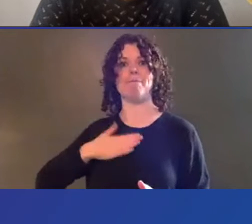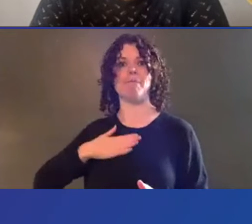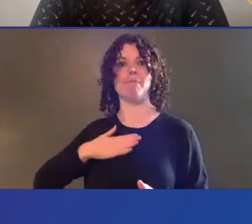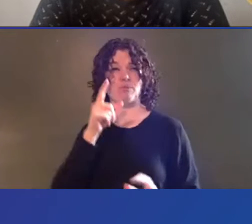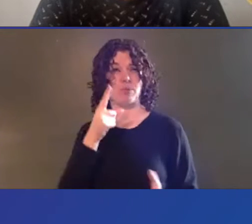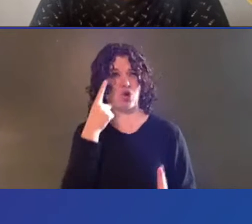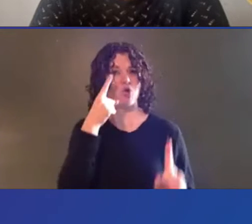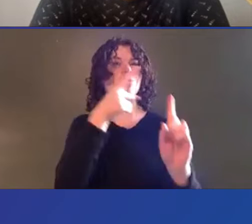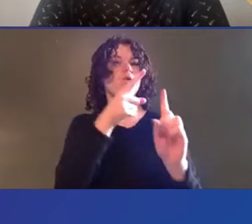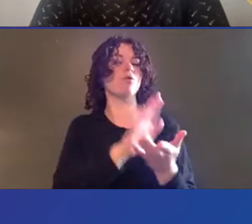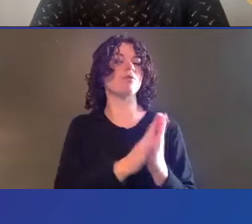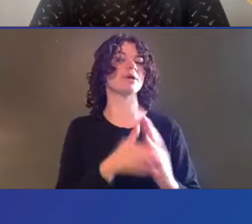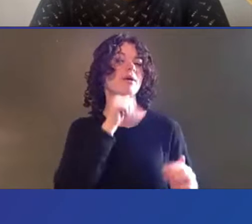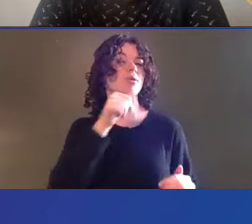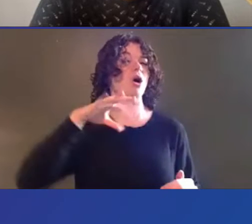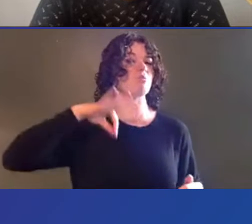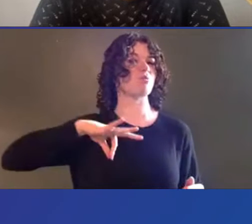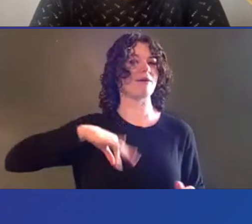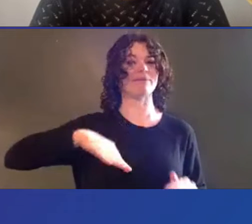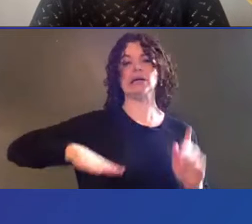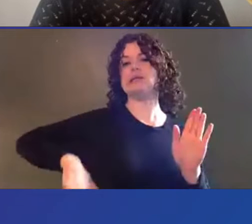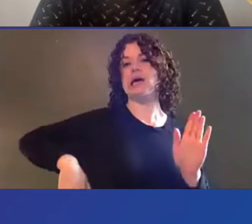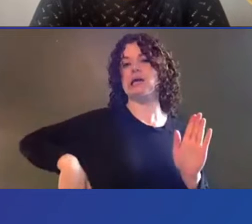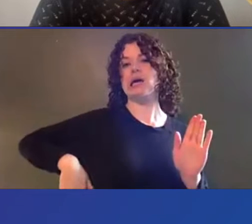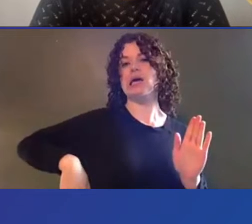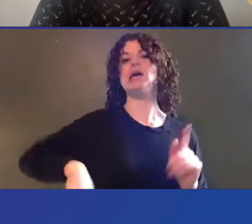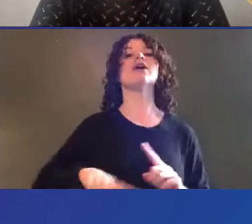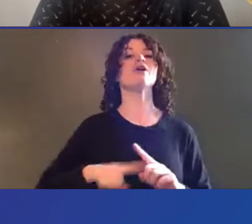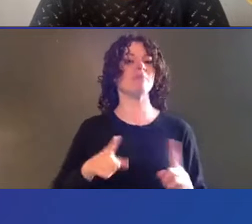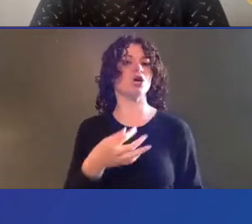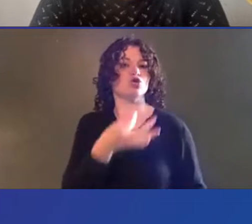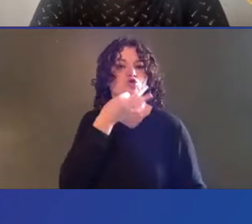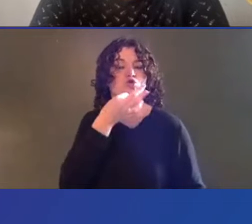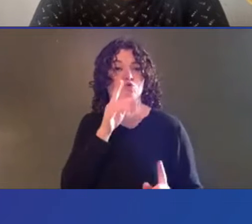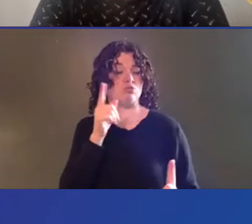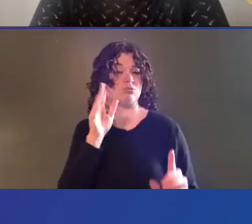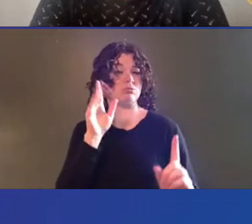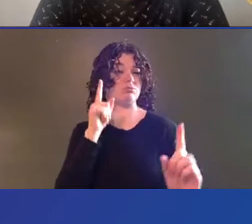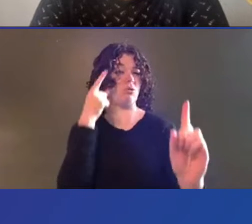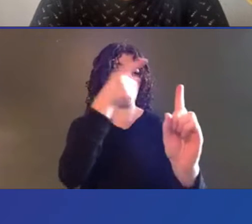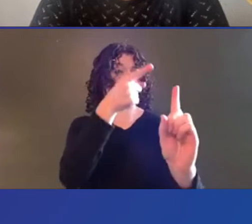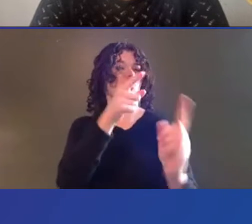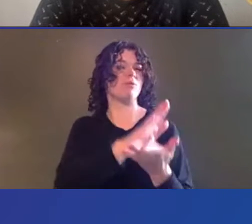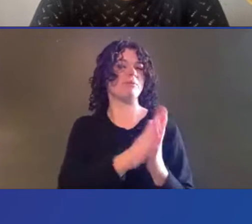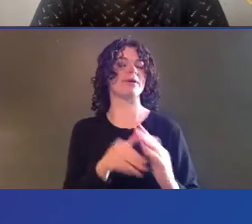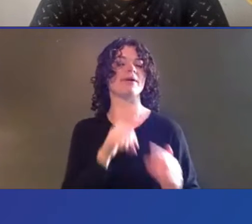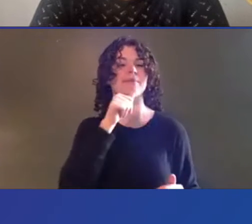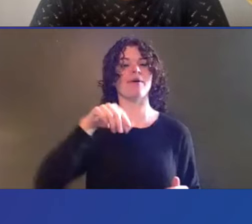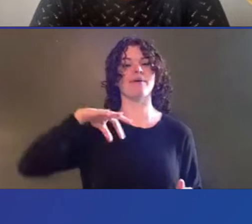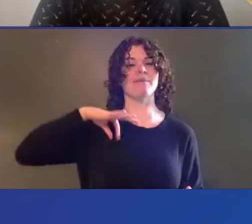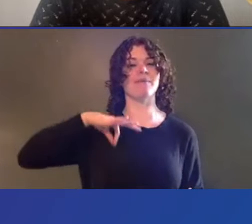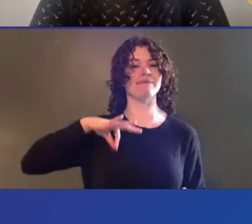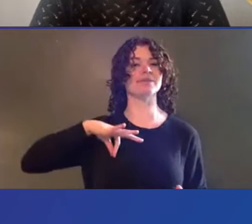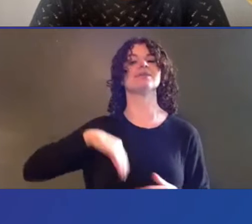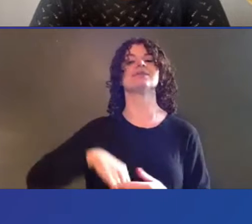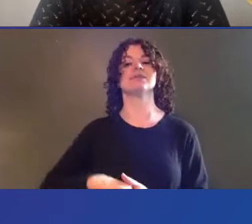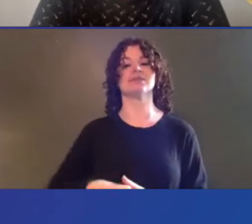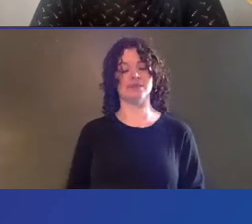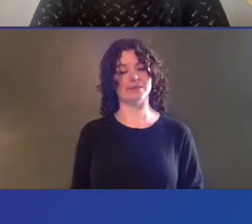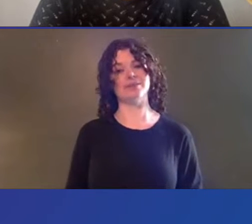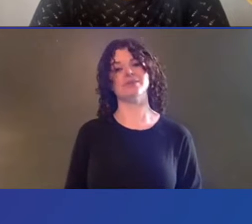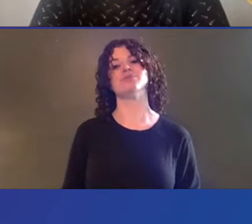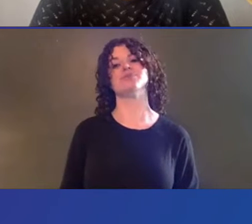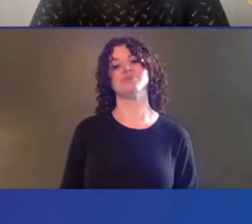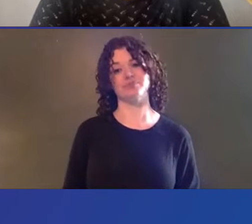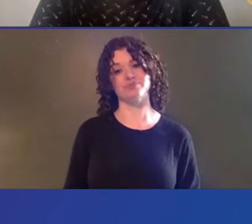this stage, we're not yet there, but I'm hoping to eventually turn it into a nonprofit